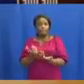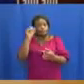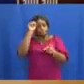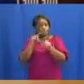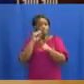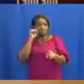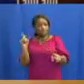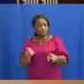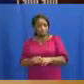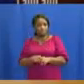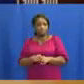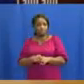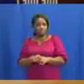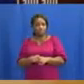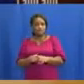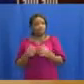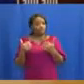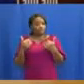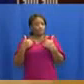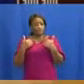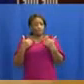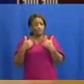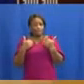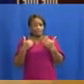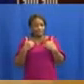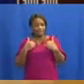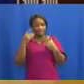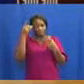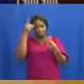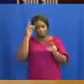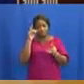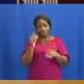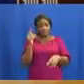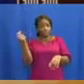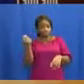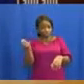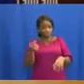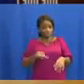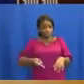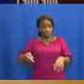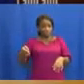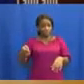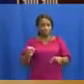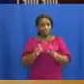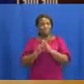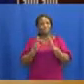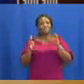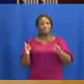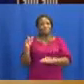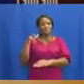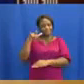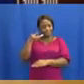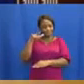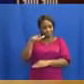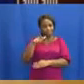Enuanom, yɛayɛ nhyehyɛeɛ a ɛbɛma ebinada ɛbɛyi yɛbɛsan abue Kotoka